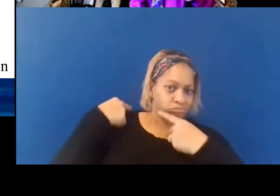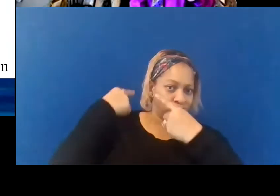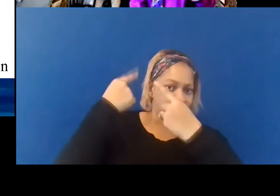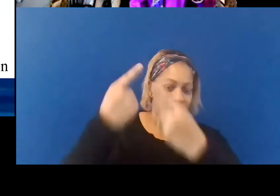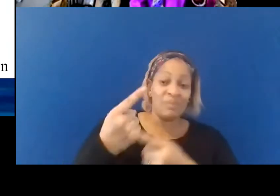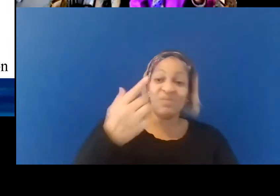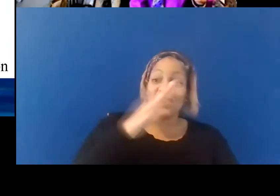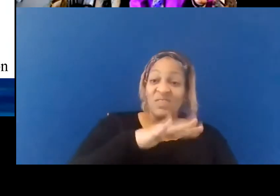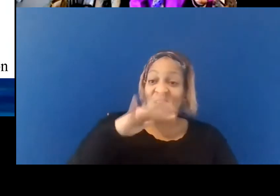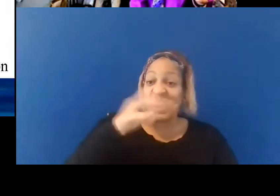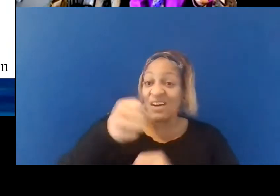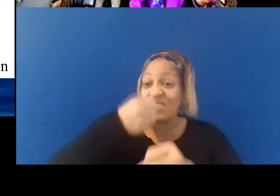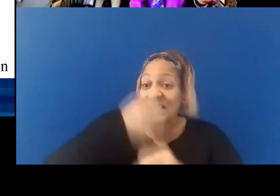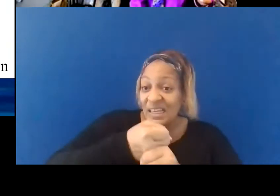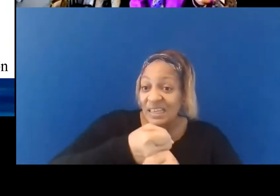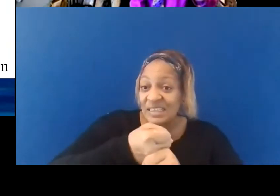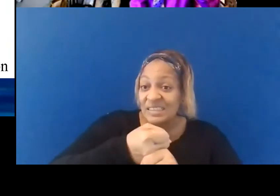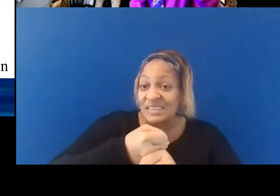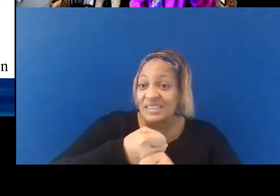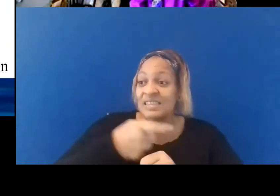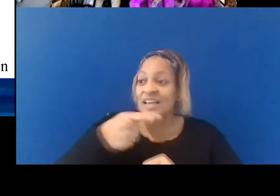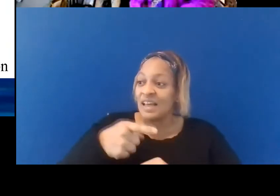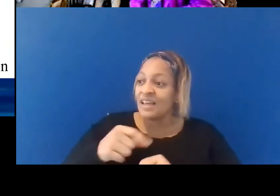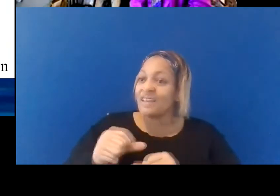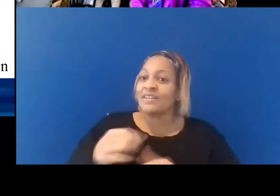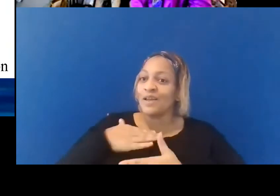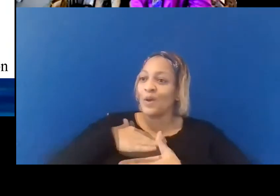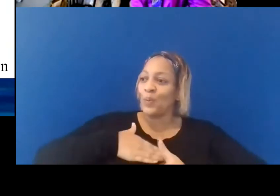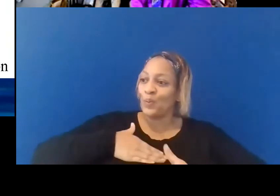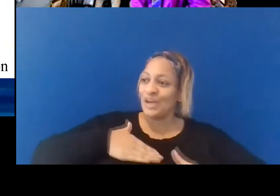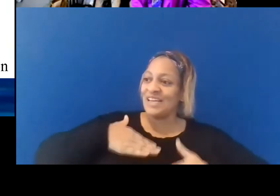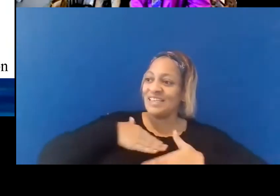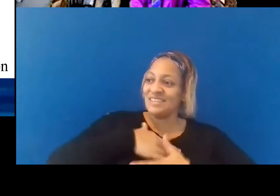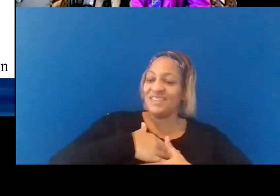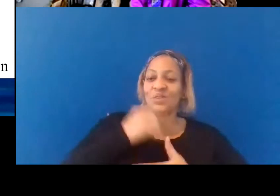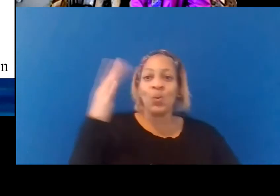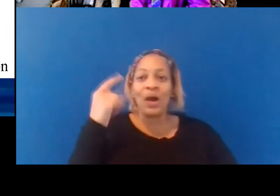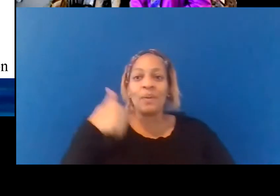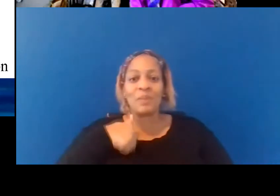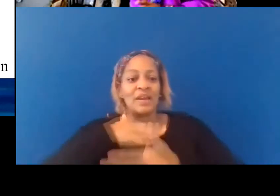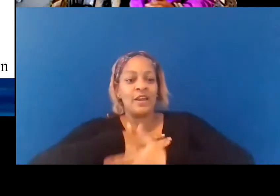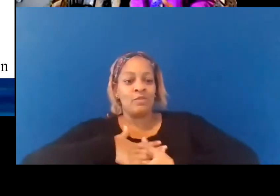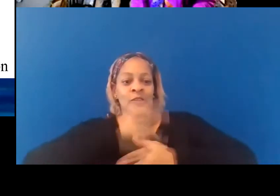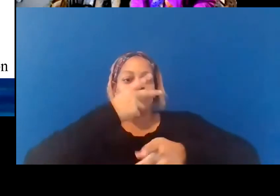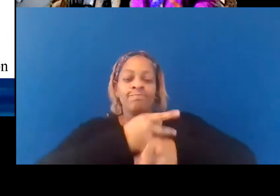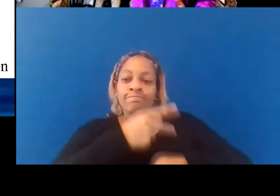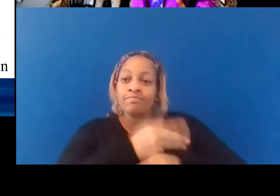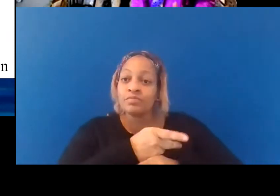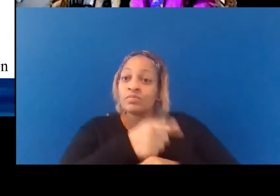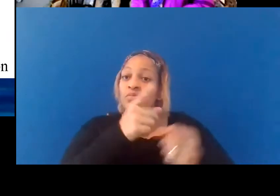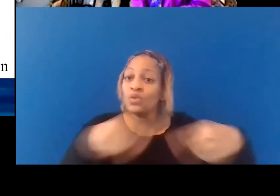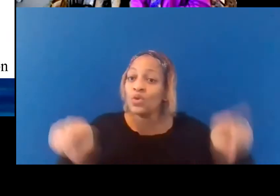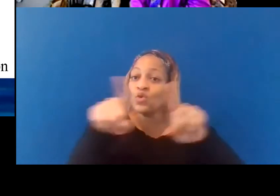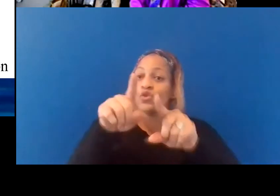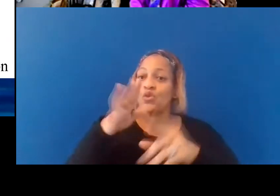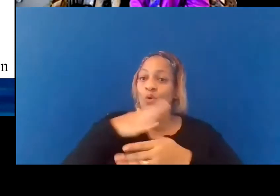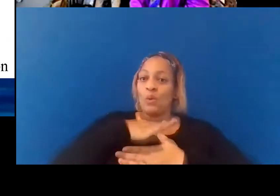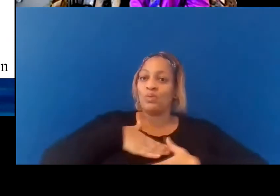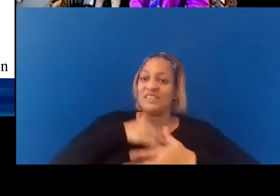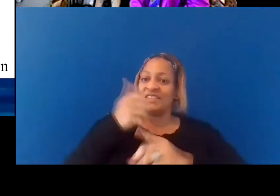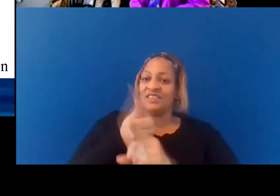appreciated because I appreciated it. Do you appreciate yourself? Do you appreciate your